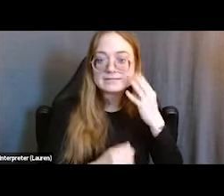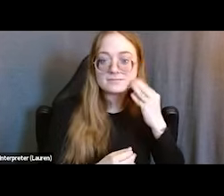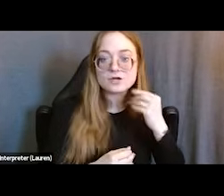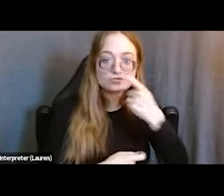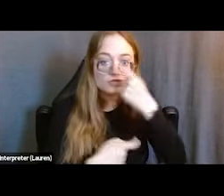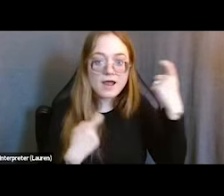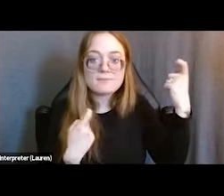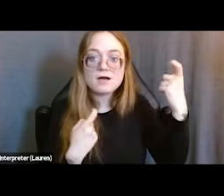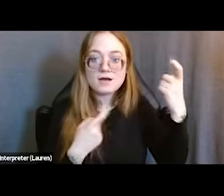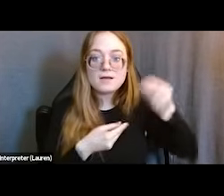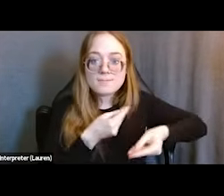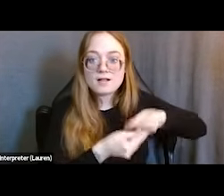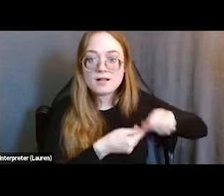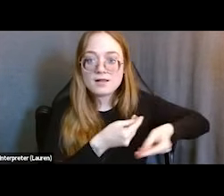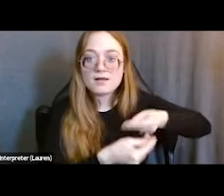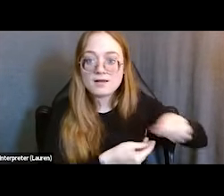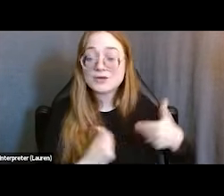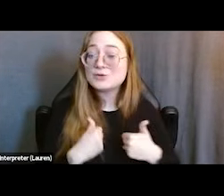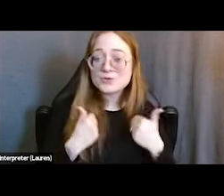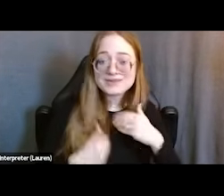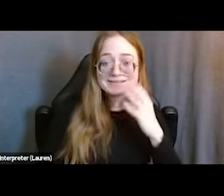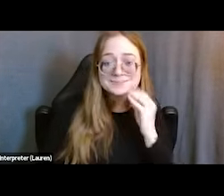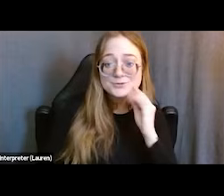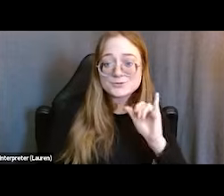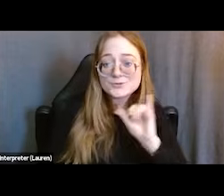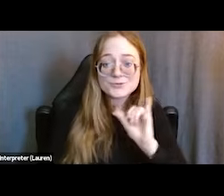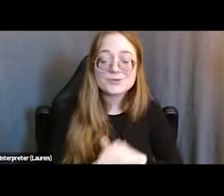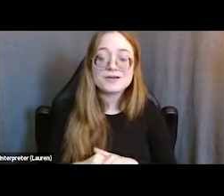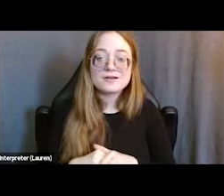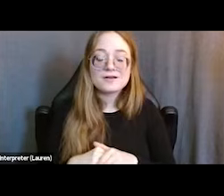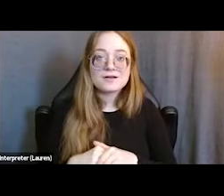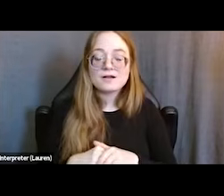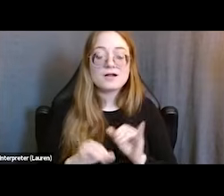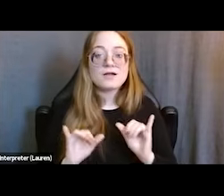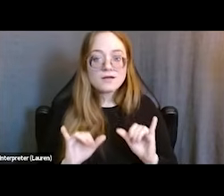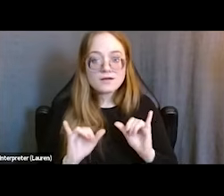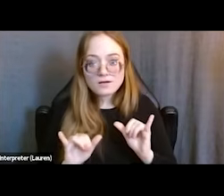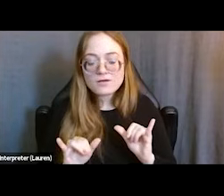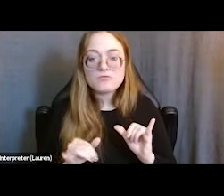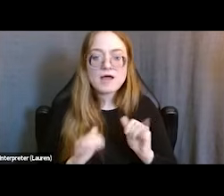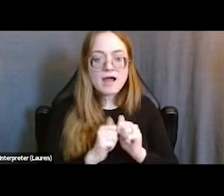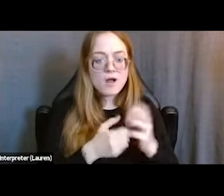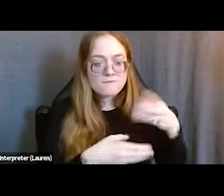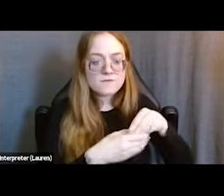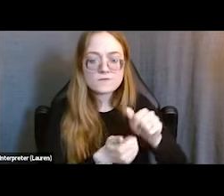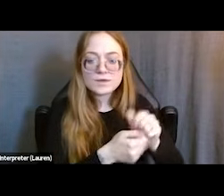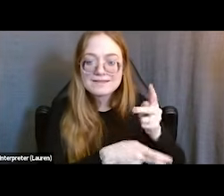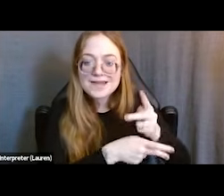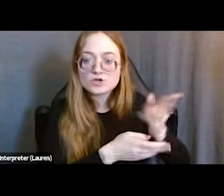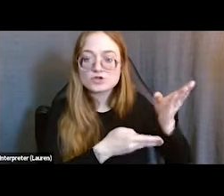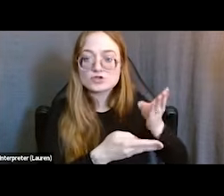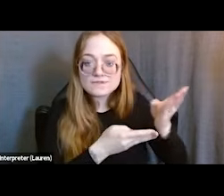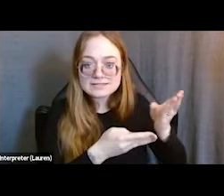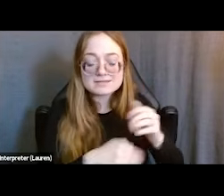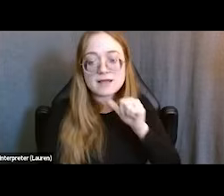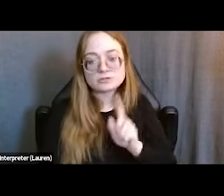together, and that youth were experiencing and finding that foothold for care and services. I wasn't alone in